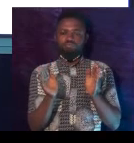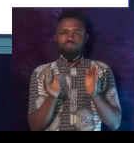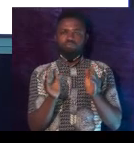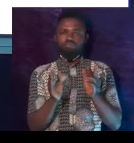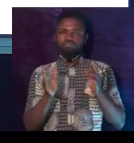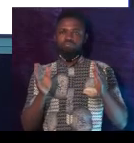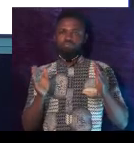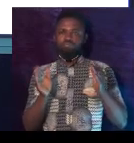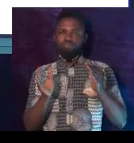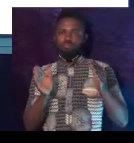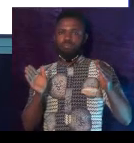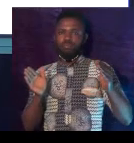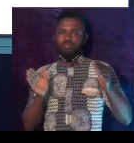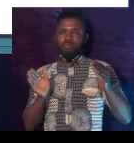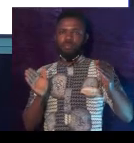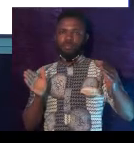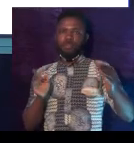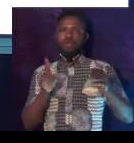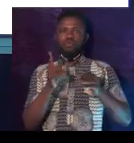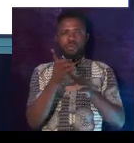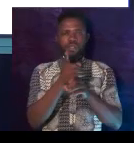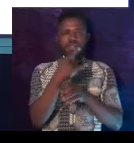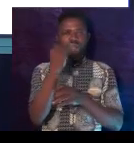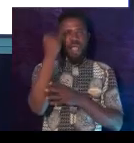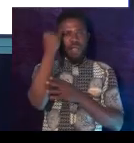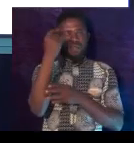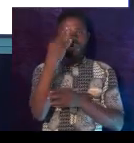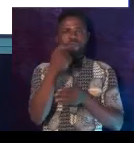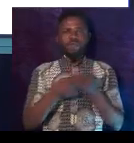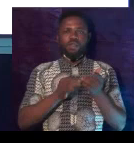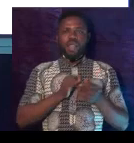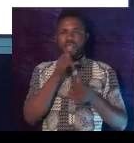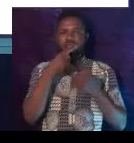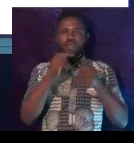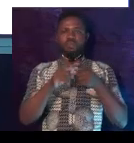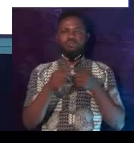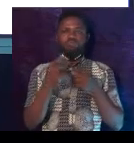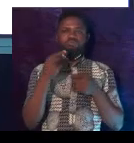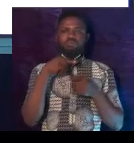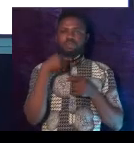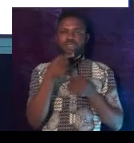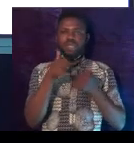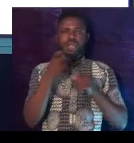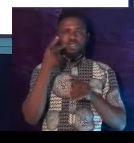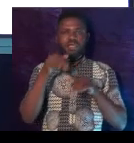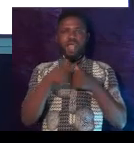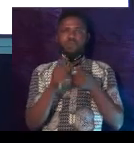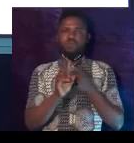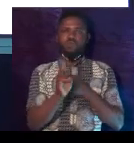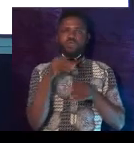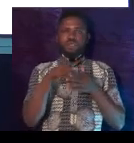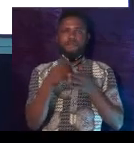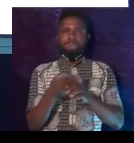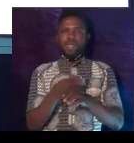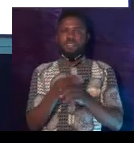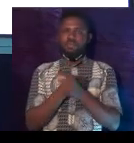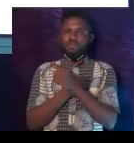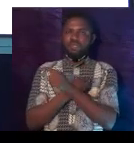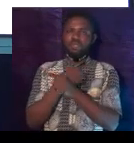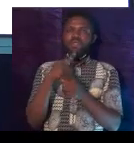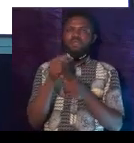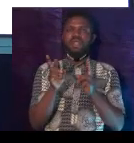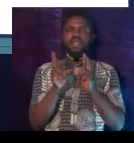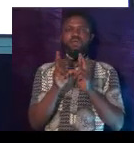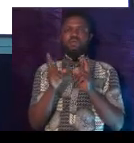this is a wider range. So you get the idea of what I am trying to say. Let's see how we can apply this in mathematics.